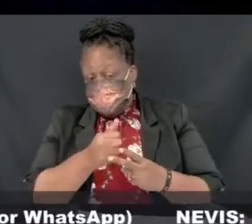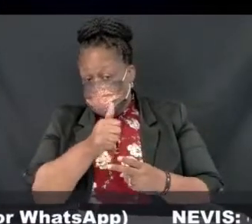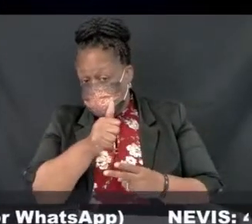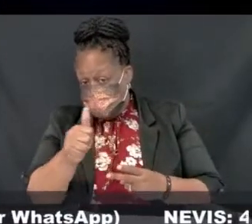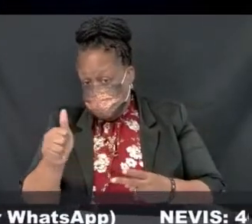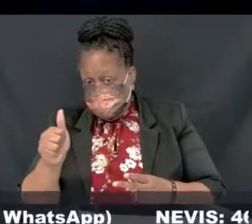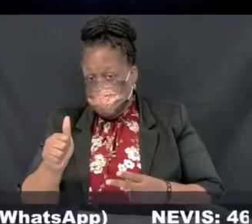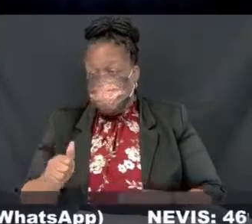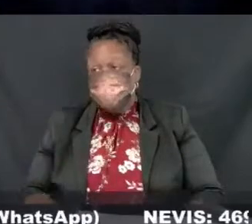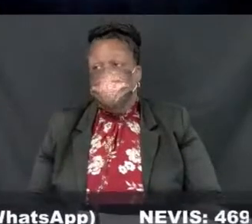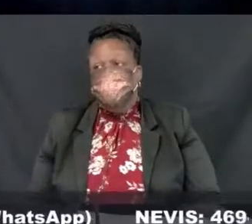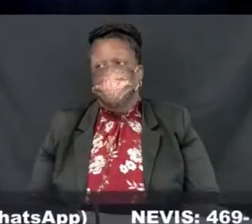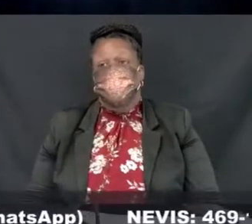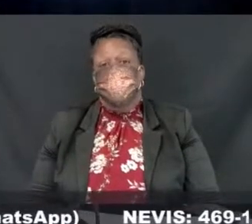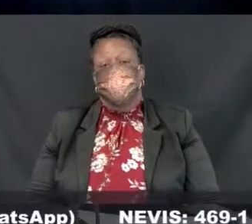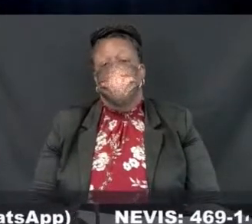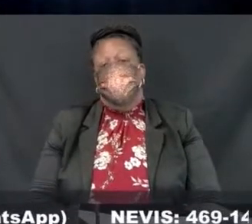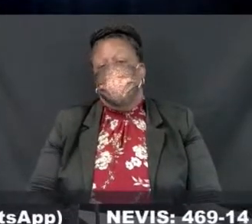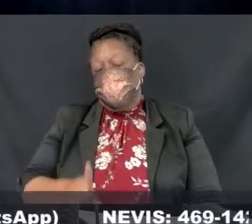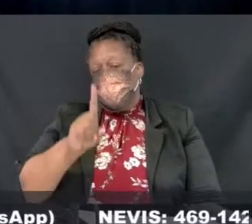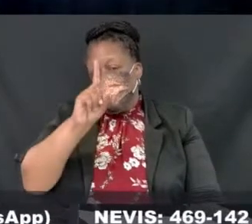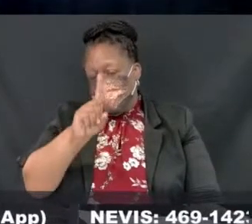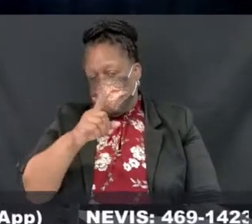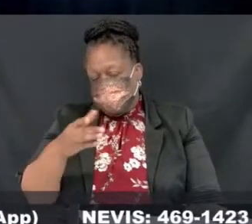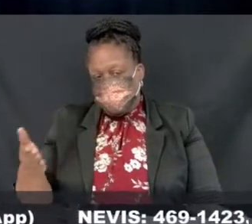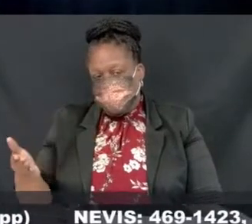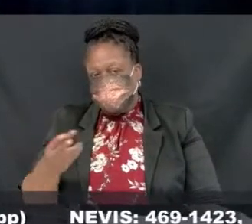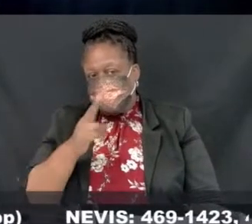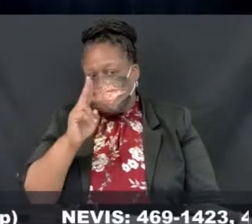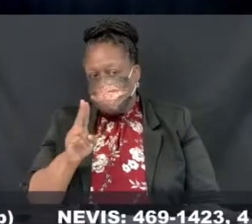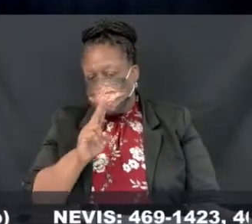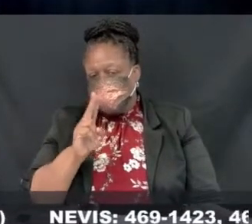One of the mechanisms we use to manage